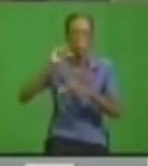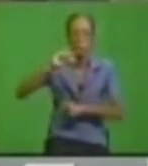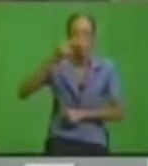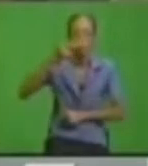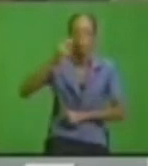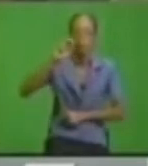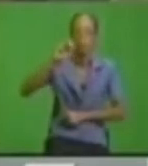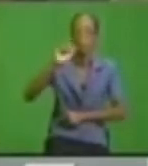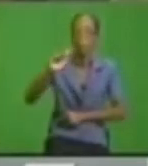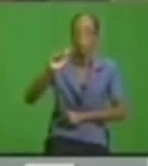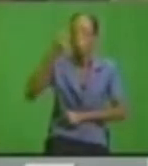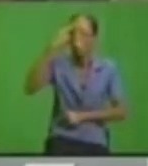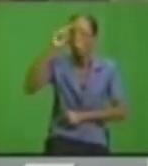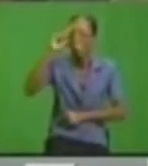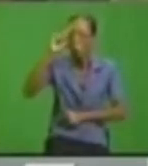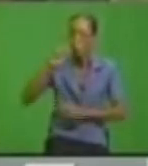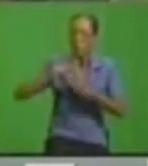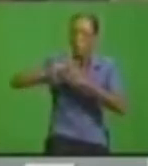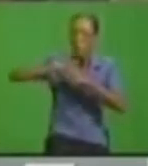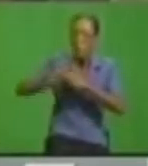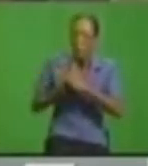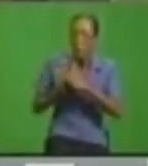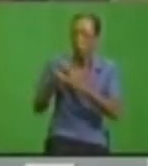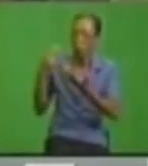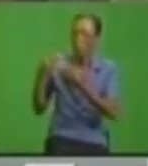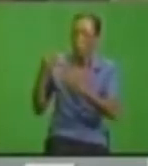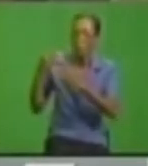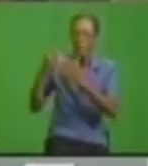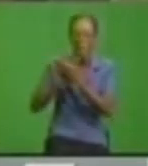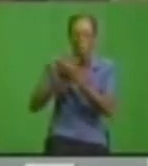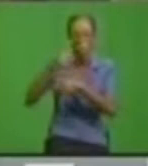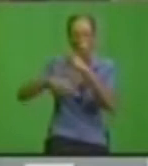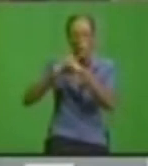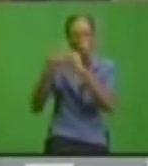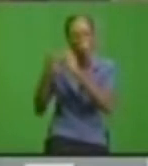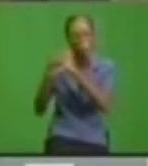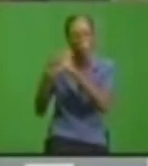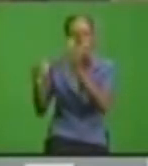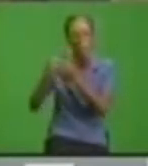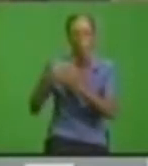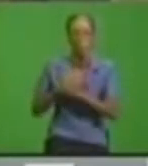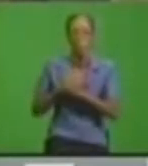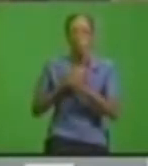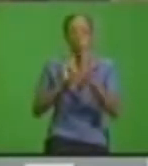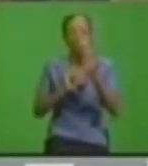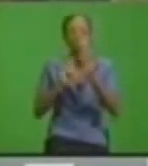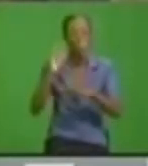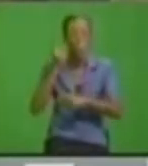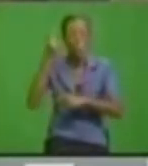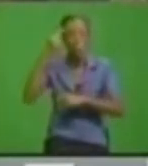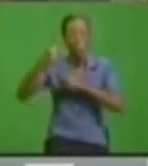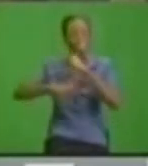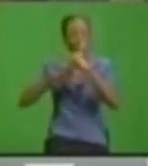to develop its infant hydrocarbon industry. He saw Trinidad and Tobago playing an important role based